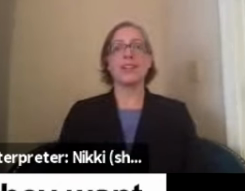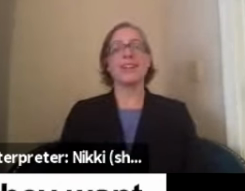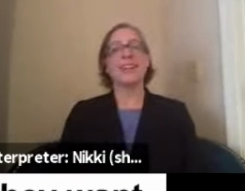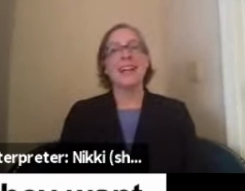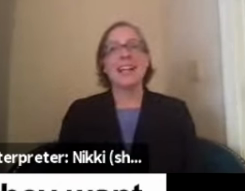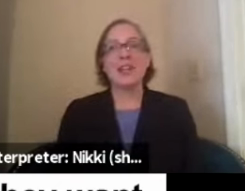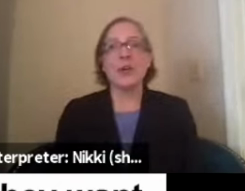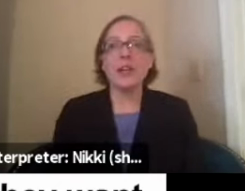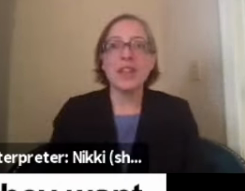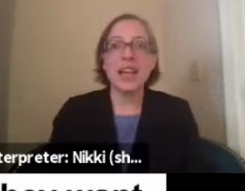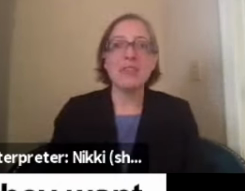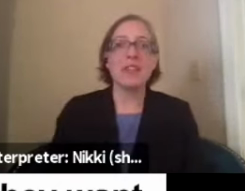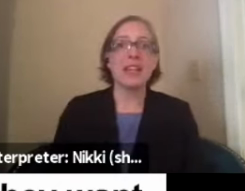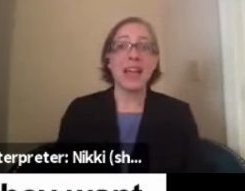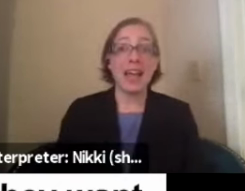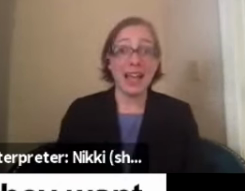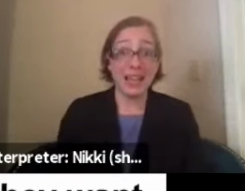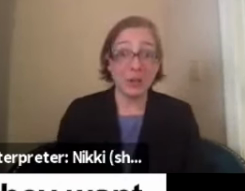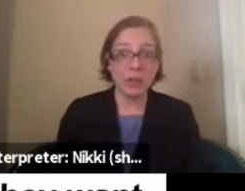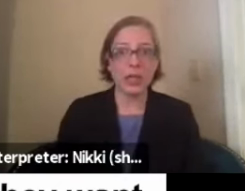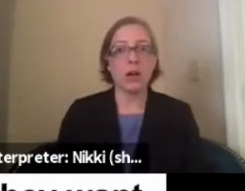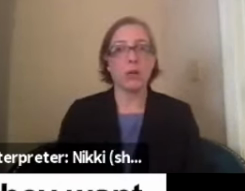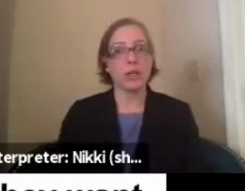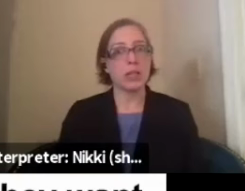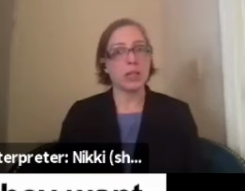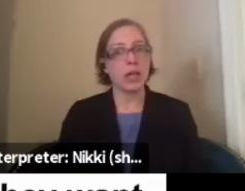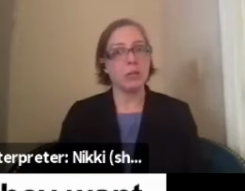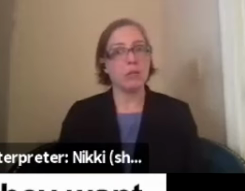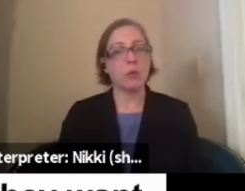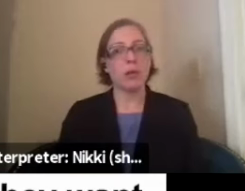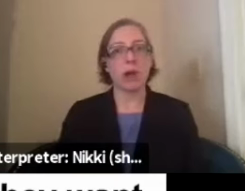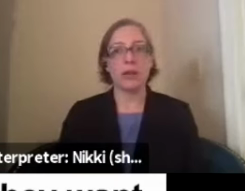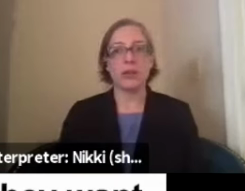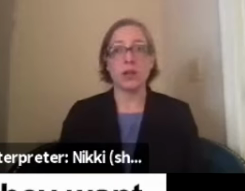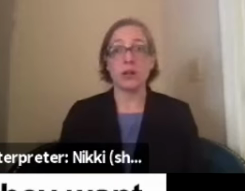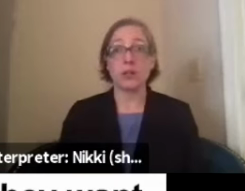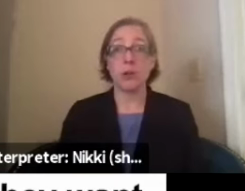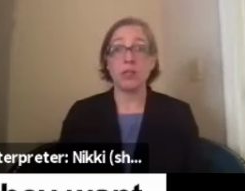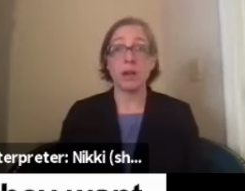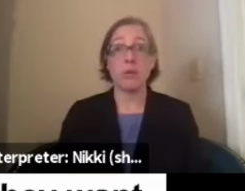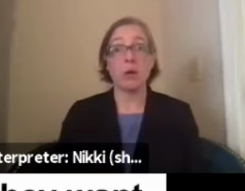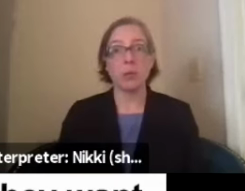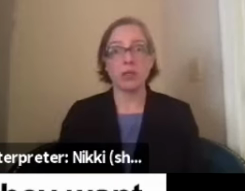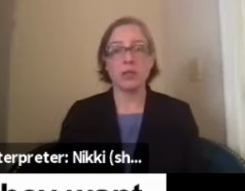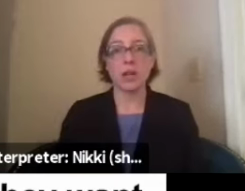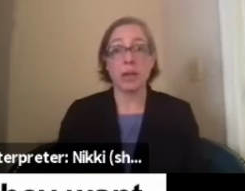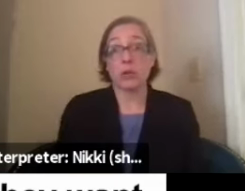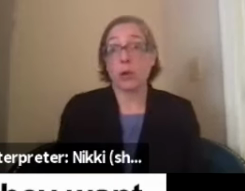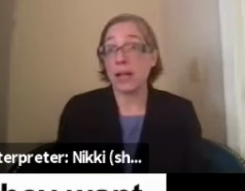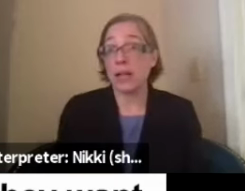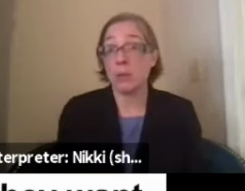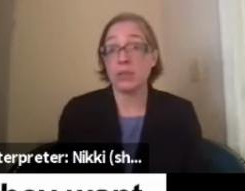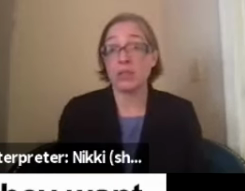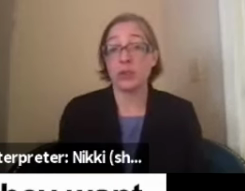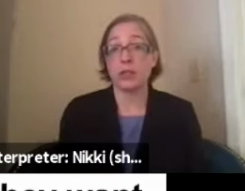but if they have to think ahead, we can't always think ahead before we arrive to a doctor's appointment about what we want to talk about or